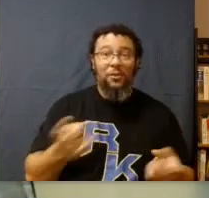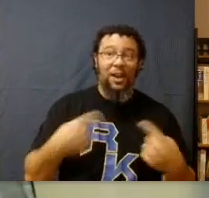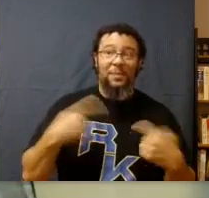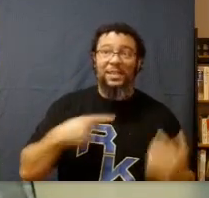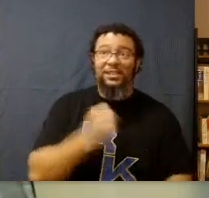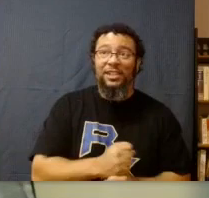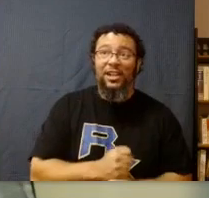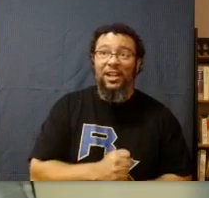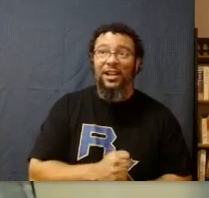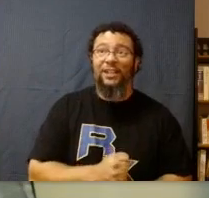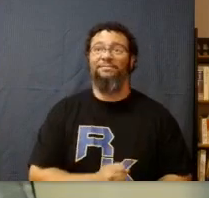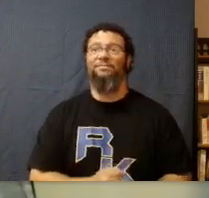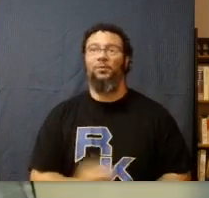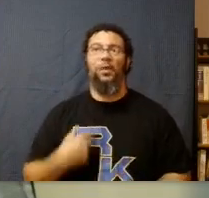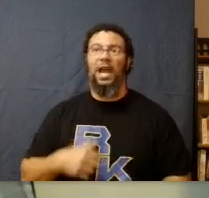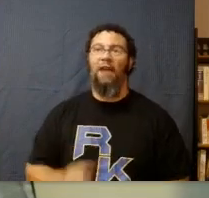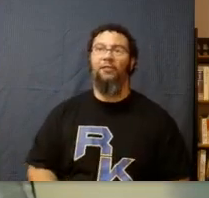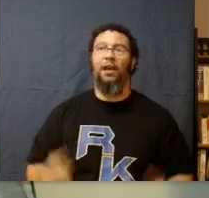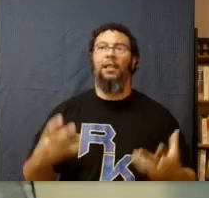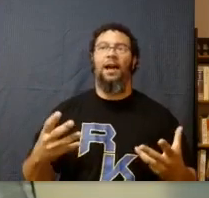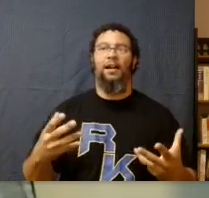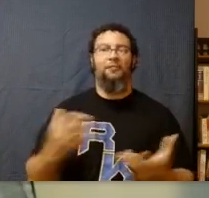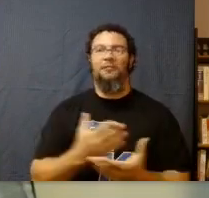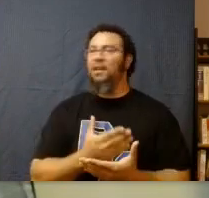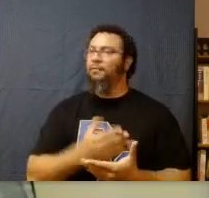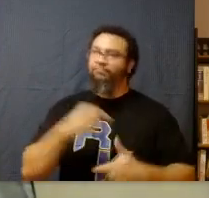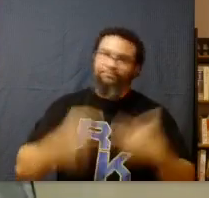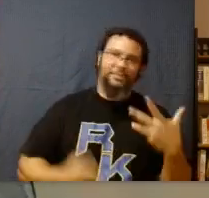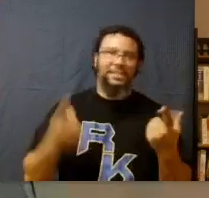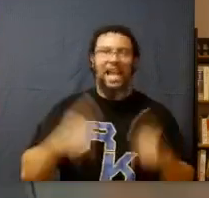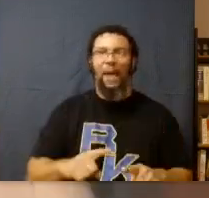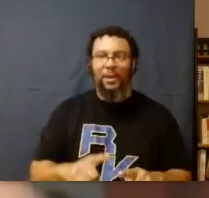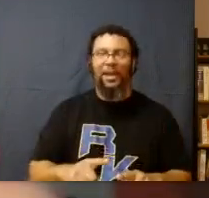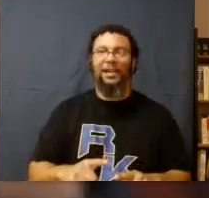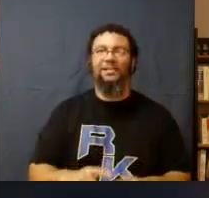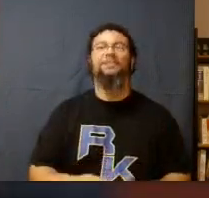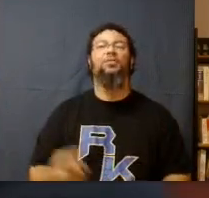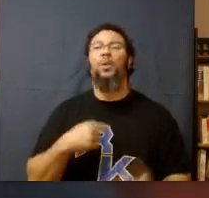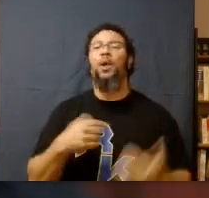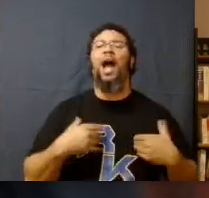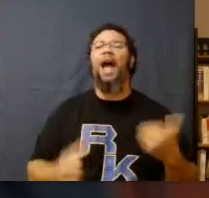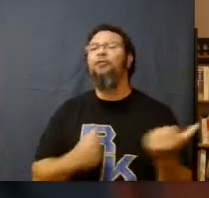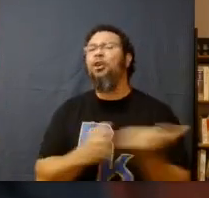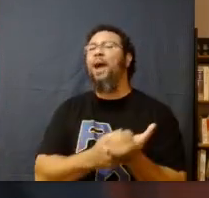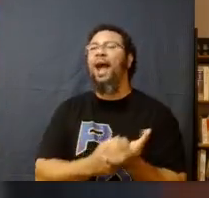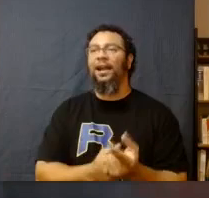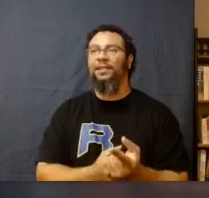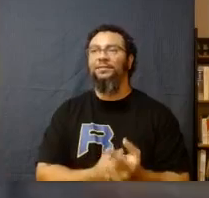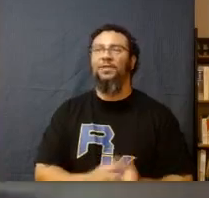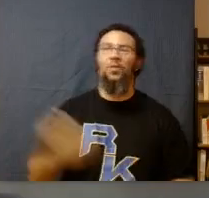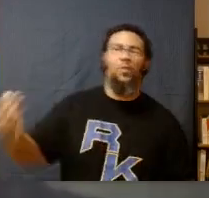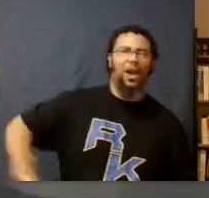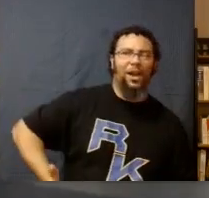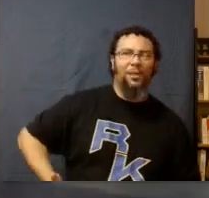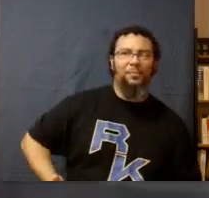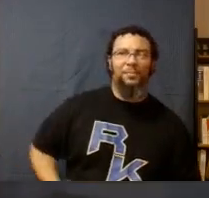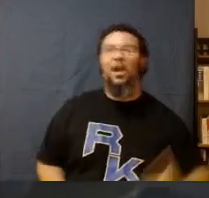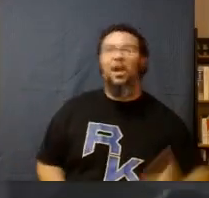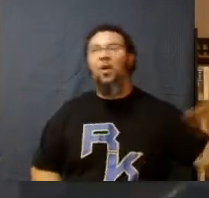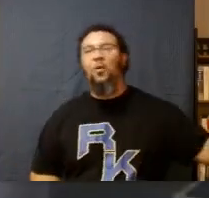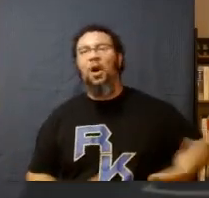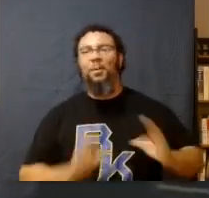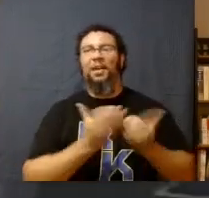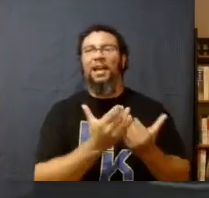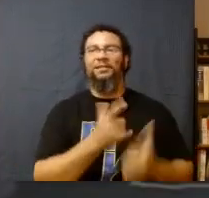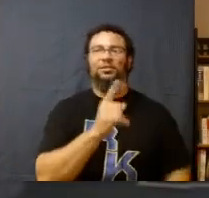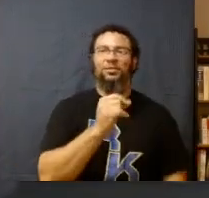though COVID is going on right now, Link Crew will have your back no matter what. Welcome to Rufus King, class of 2024. Hi, class of 2024. It